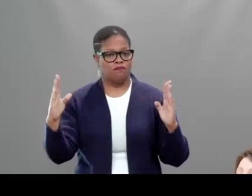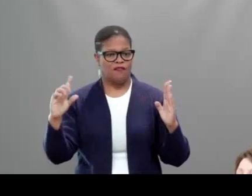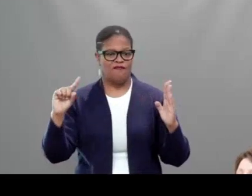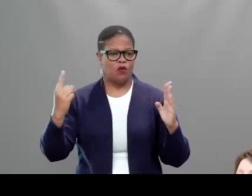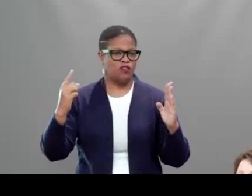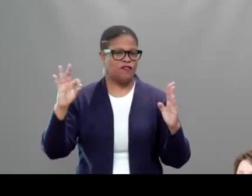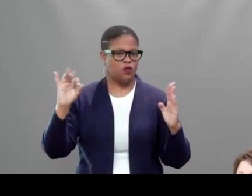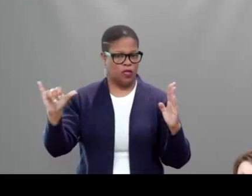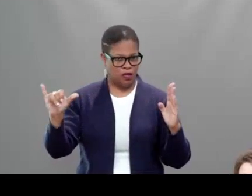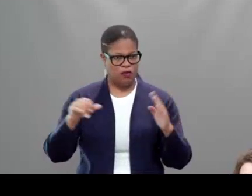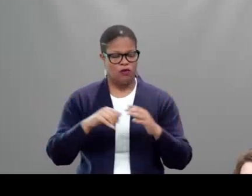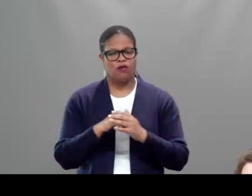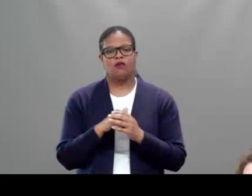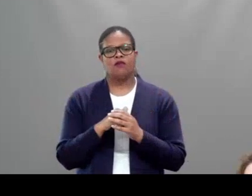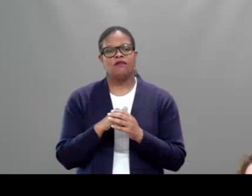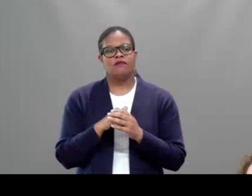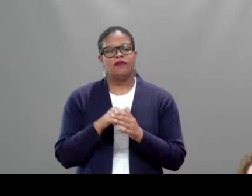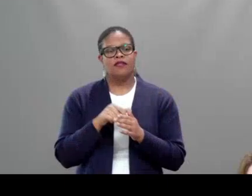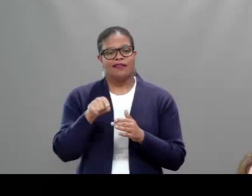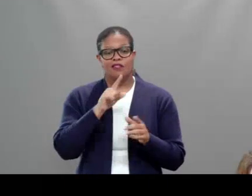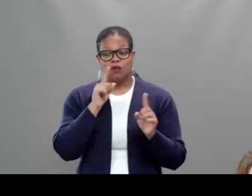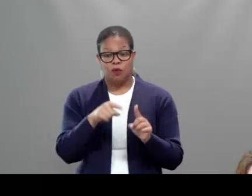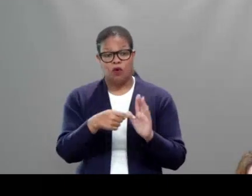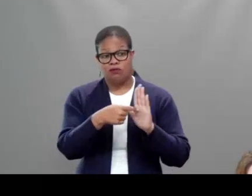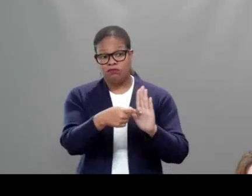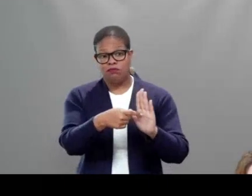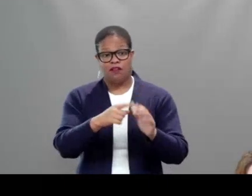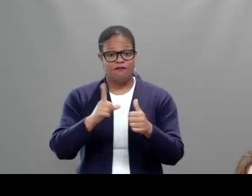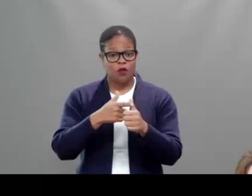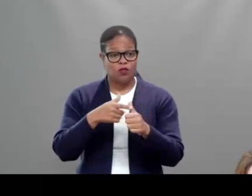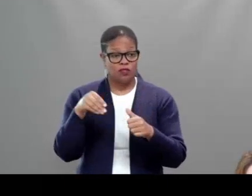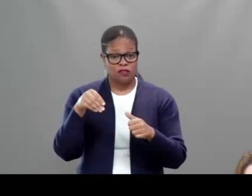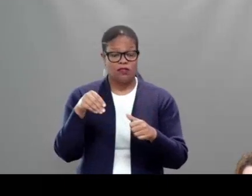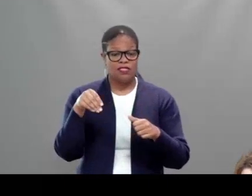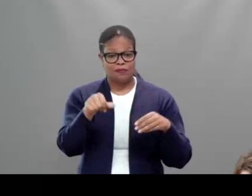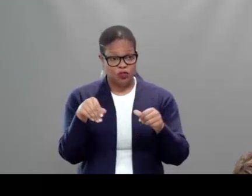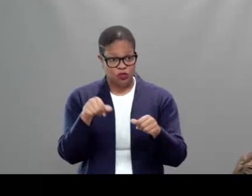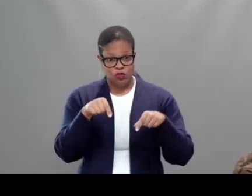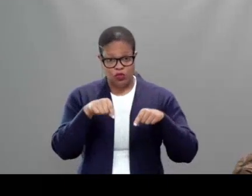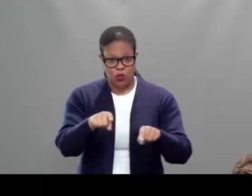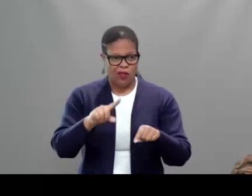This report reflects our expenditures during that quarter.